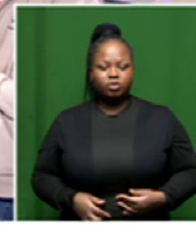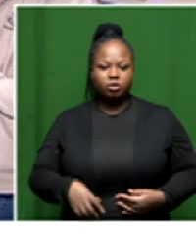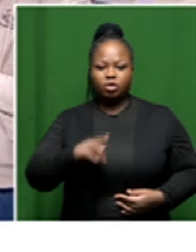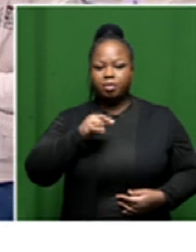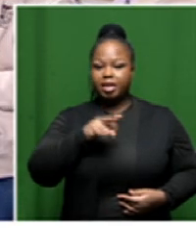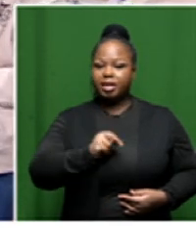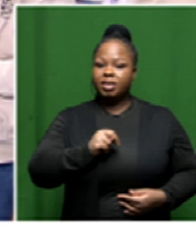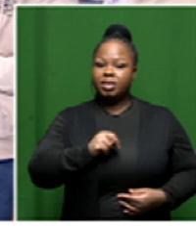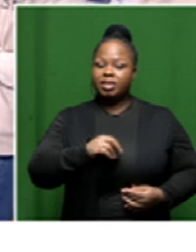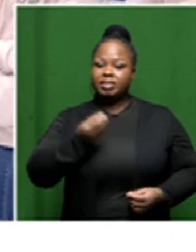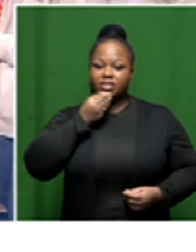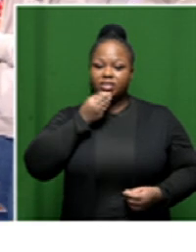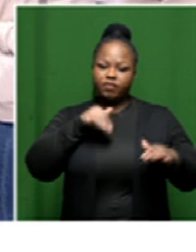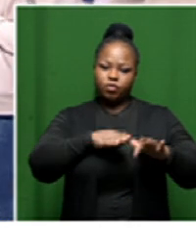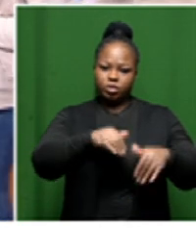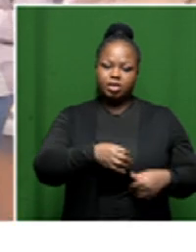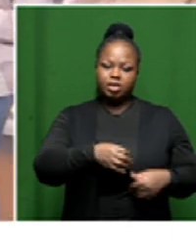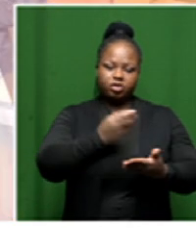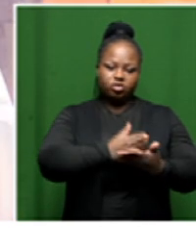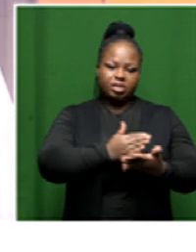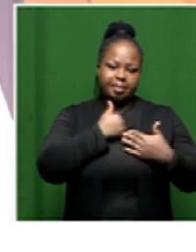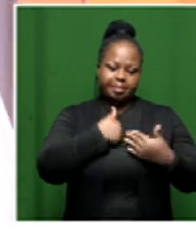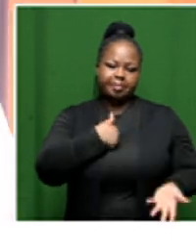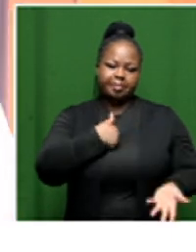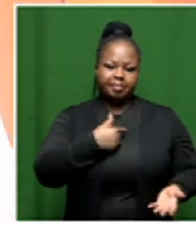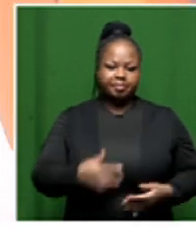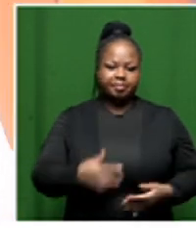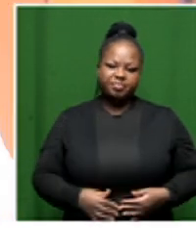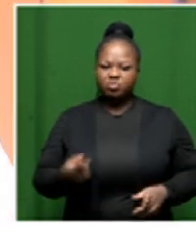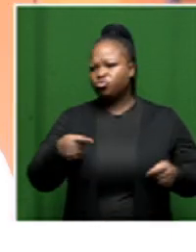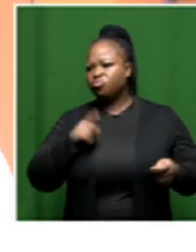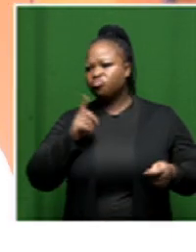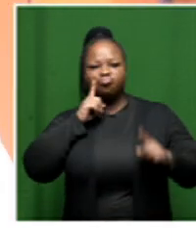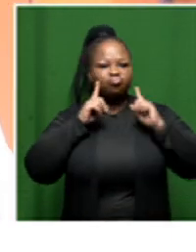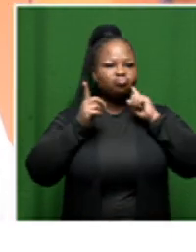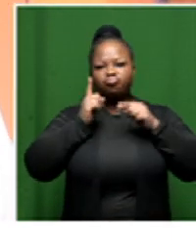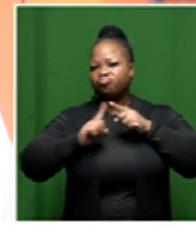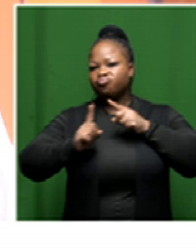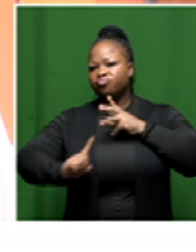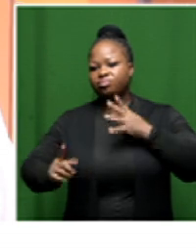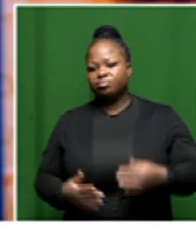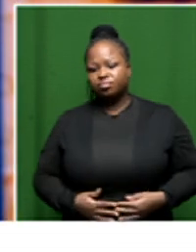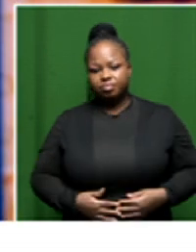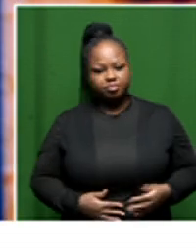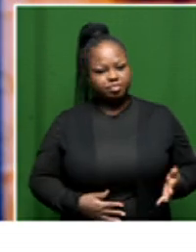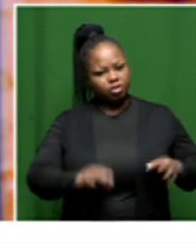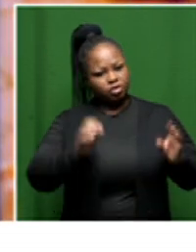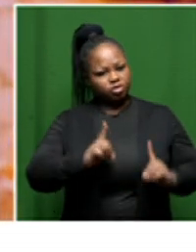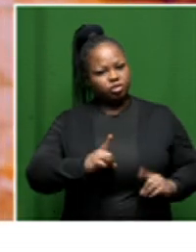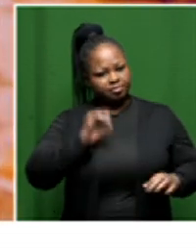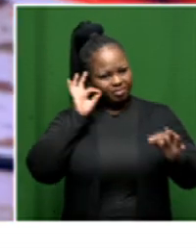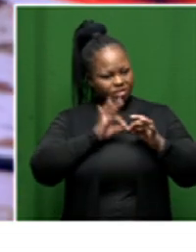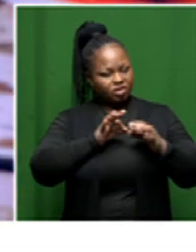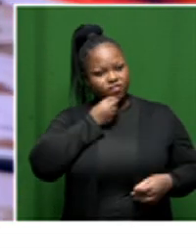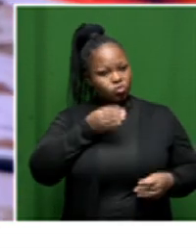Urban Seafoods in Midrand, they help me out, you know. Okay. And then I shop around. Okay. Yeah. So what's your specialty? Is it